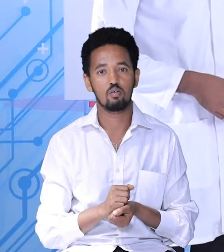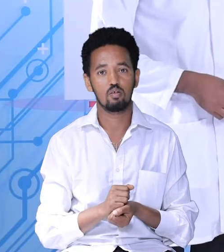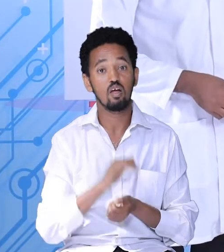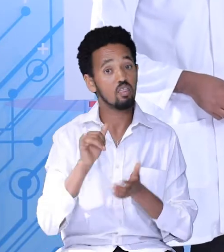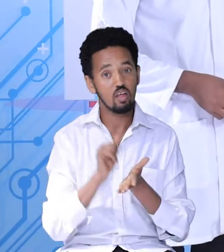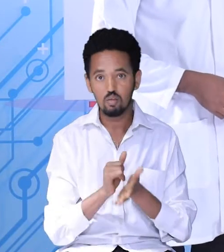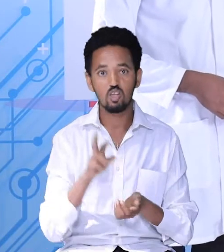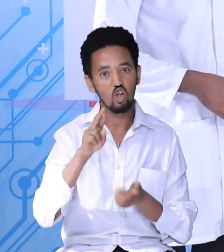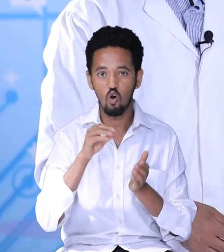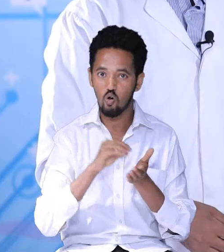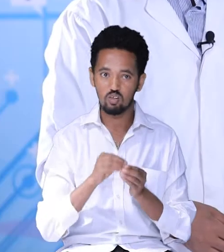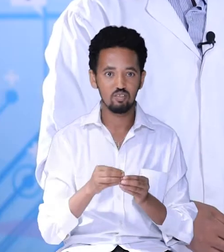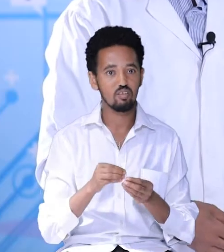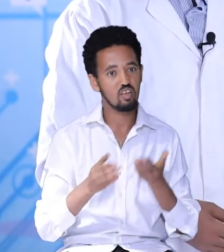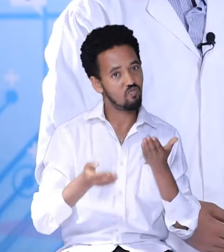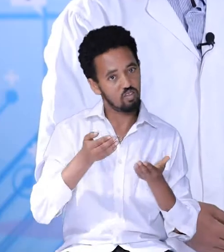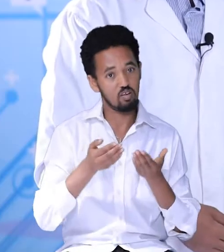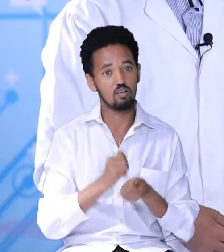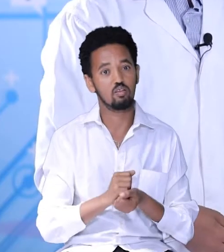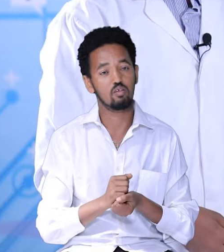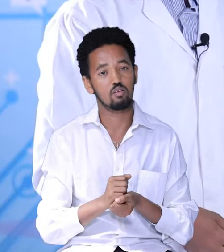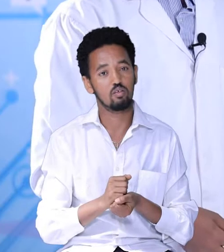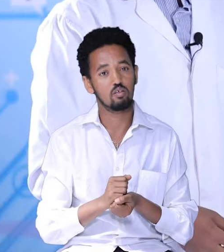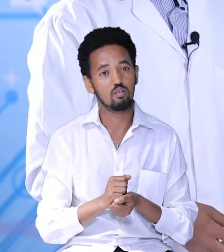That means their role is insignificant.